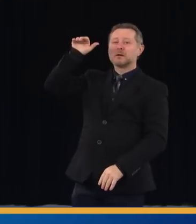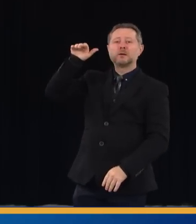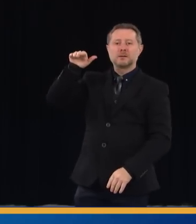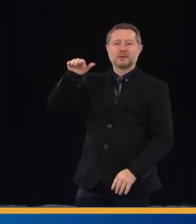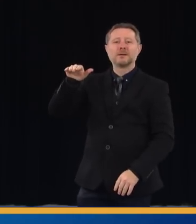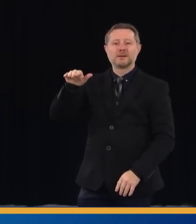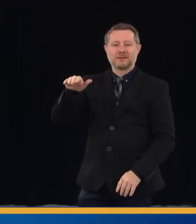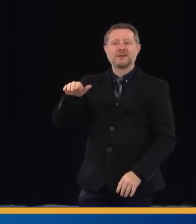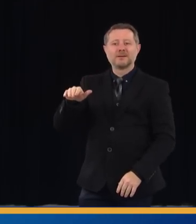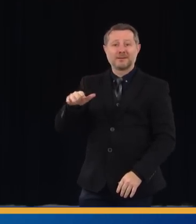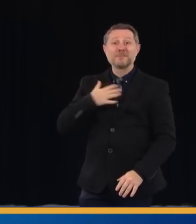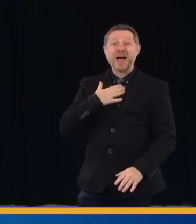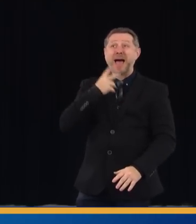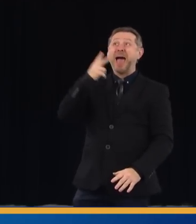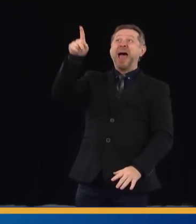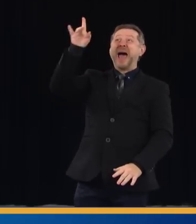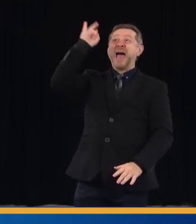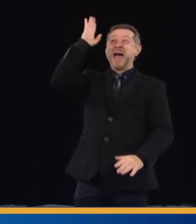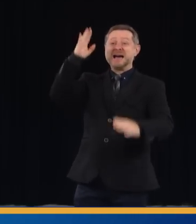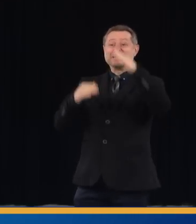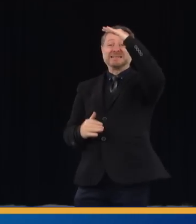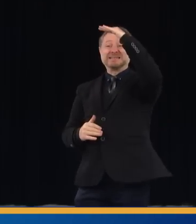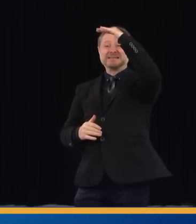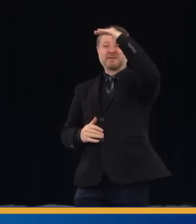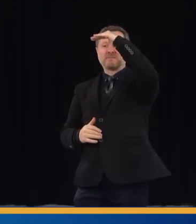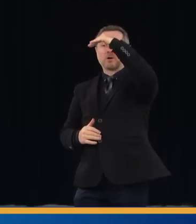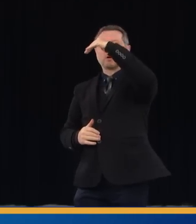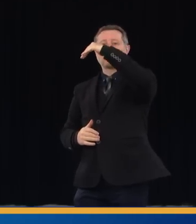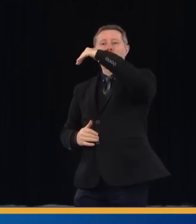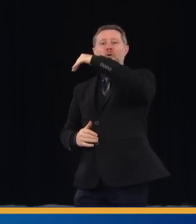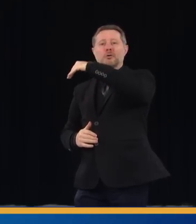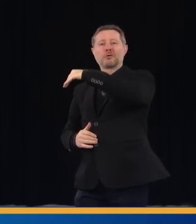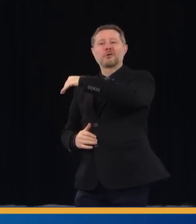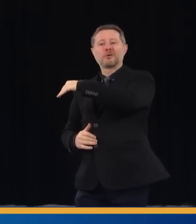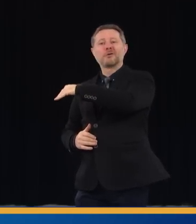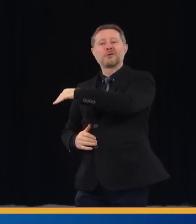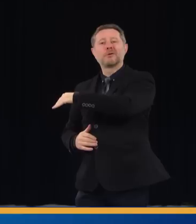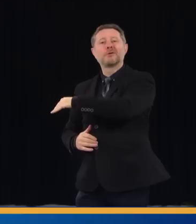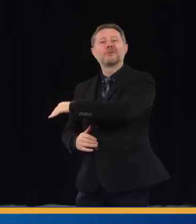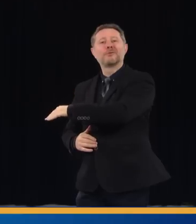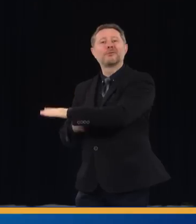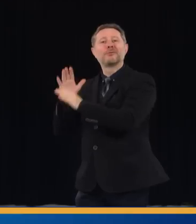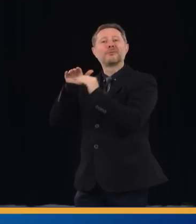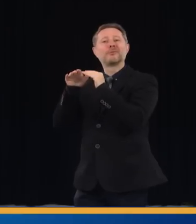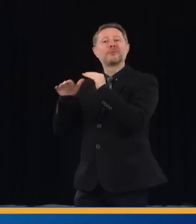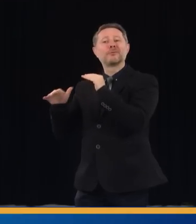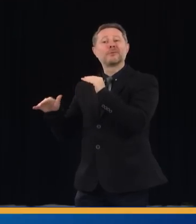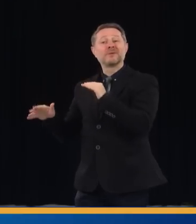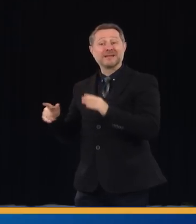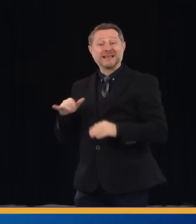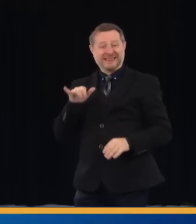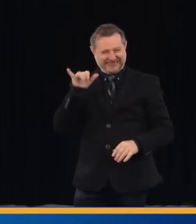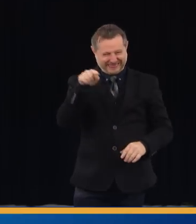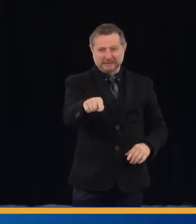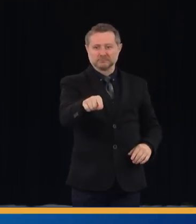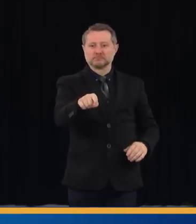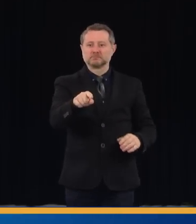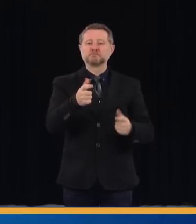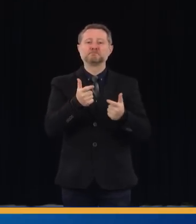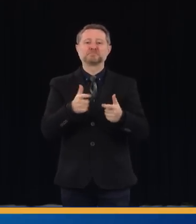the curve, flatten the curve with social distancing. This says, this is the difference